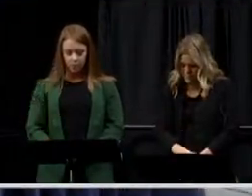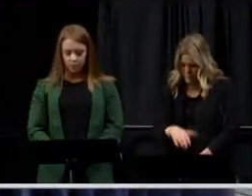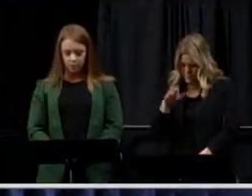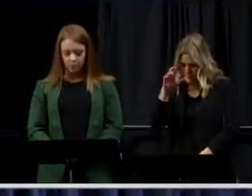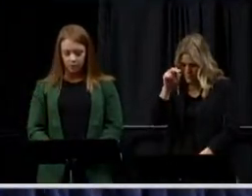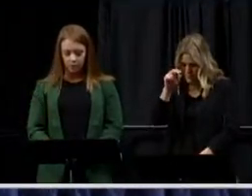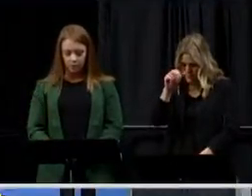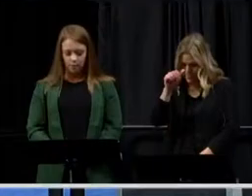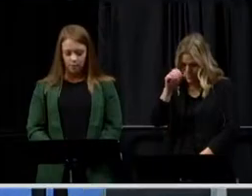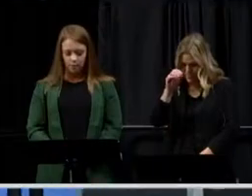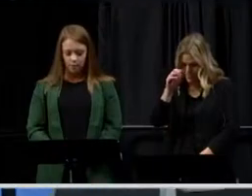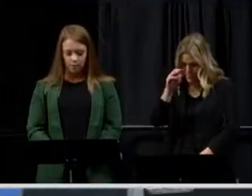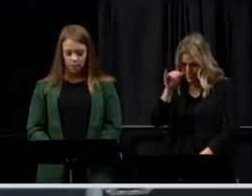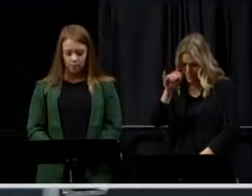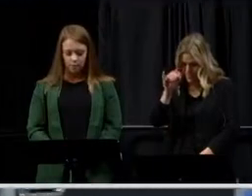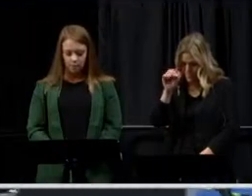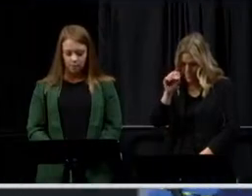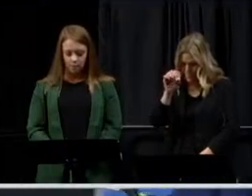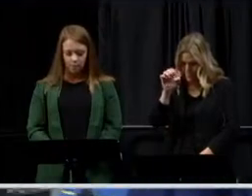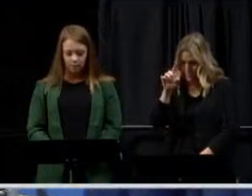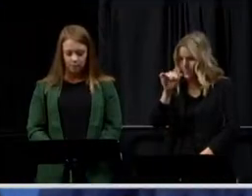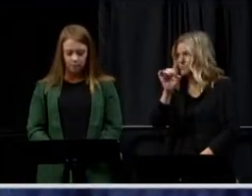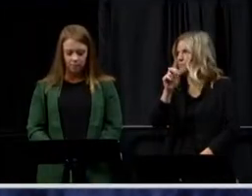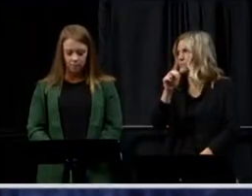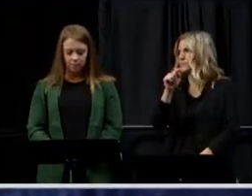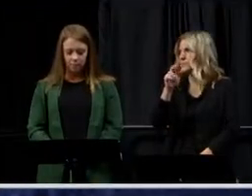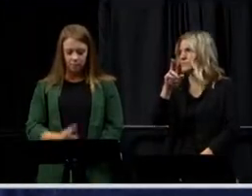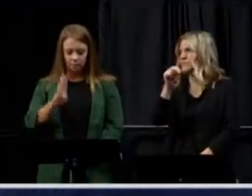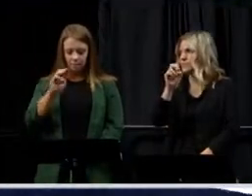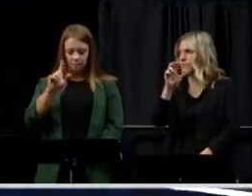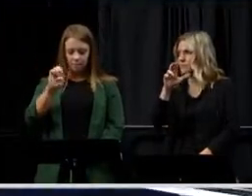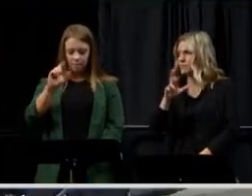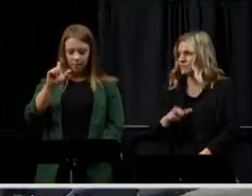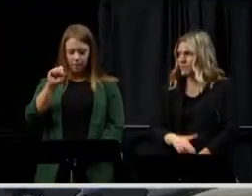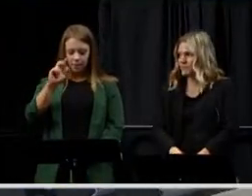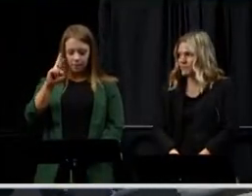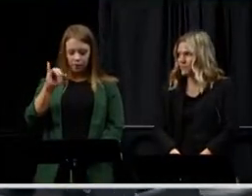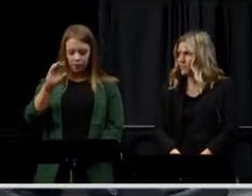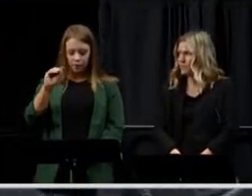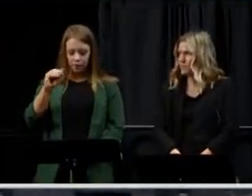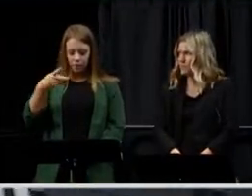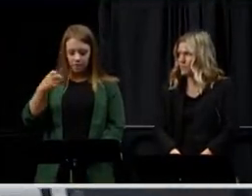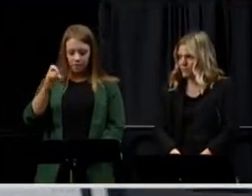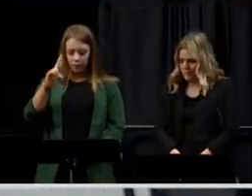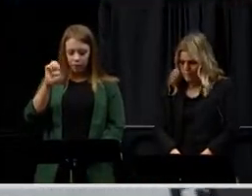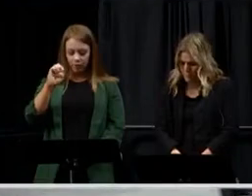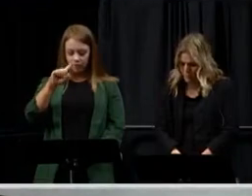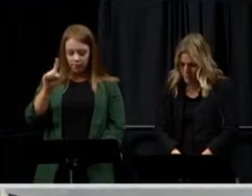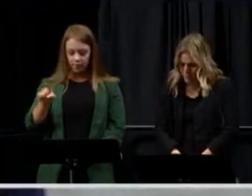Naomi Sierra Edison Turner. Belsario Cruz Perez.